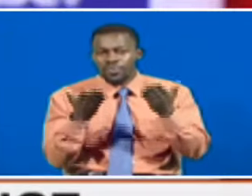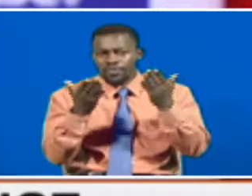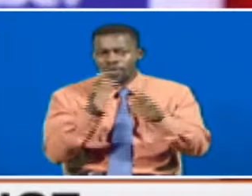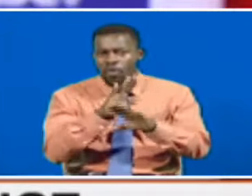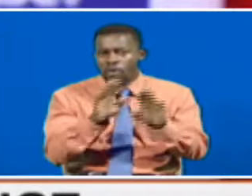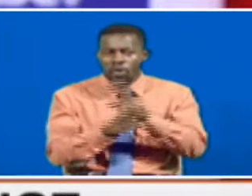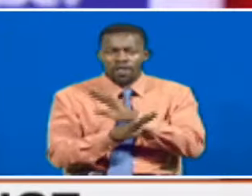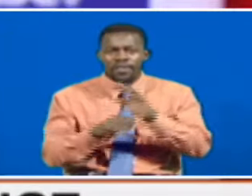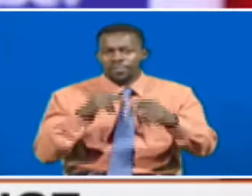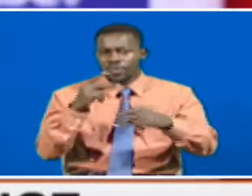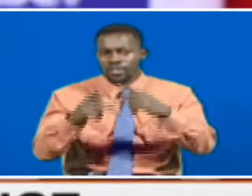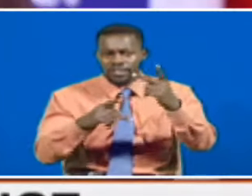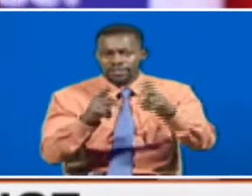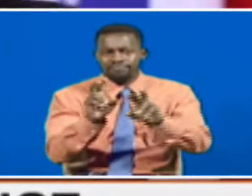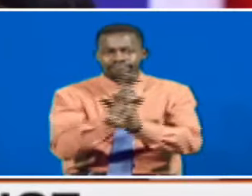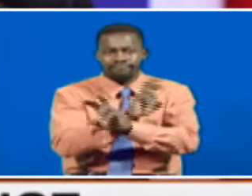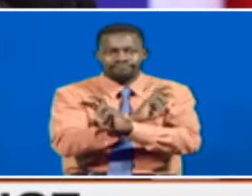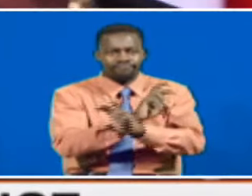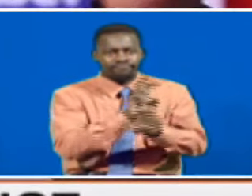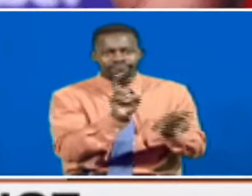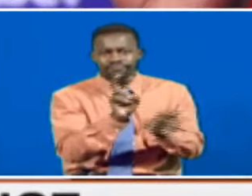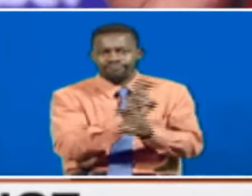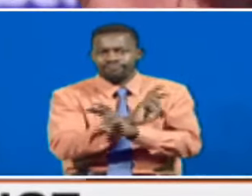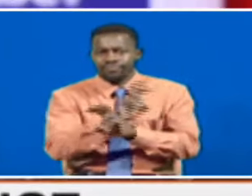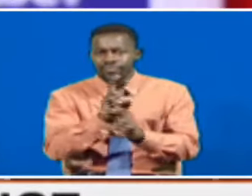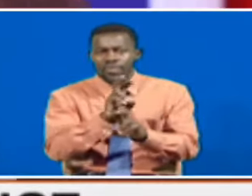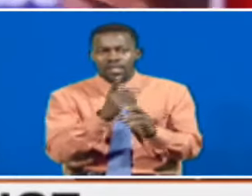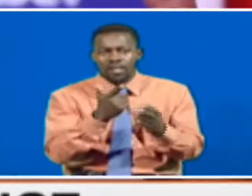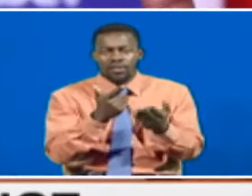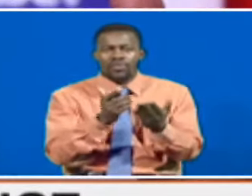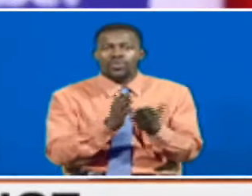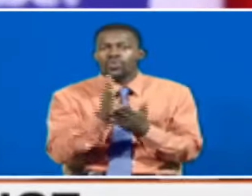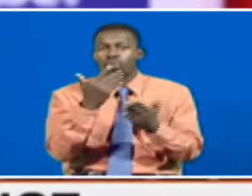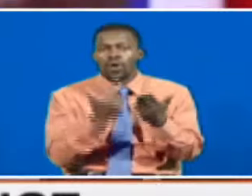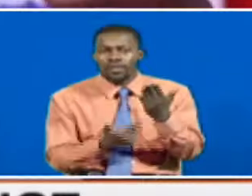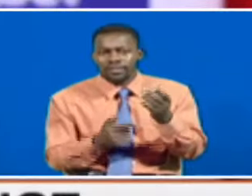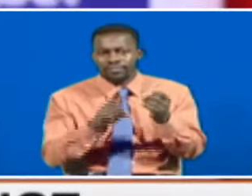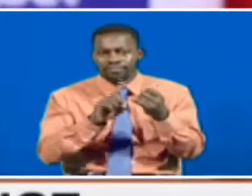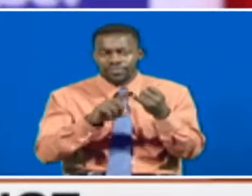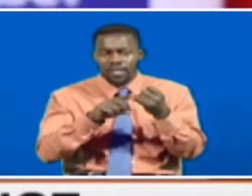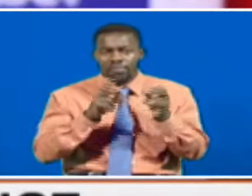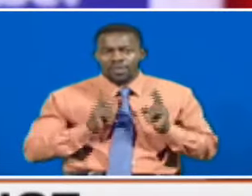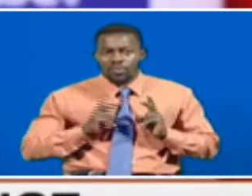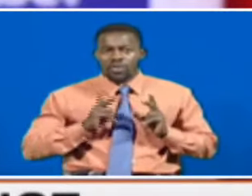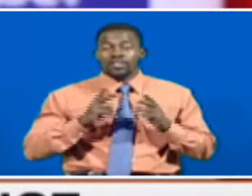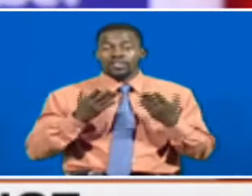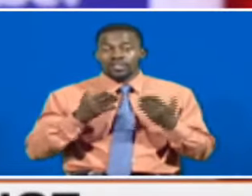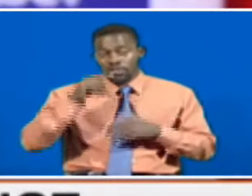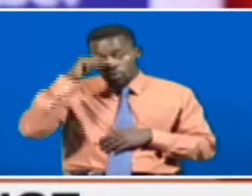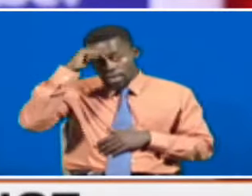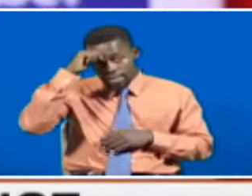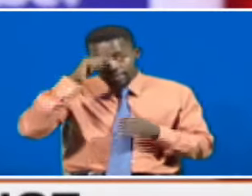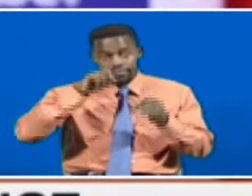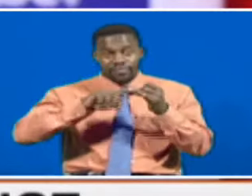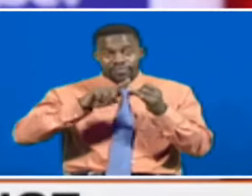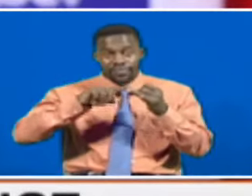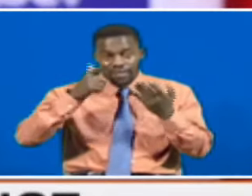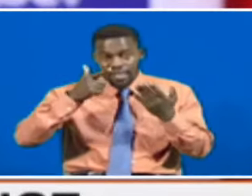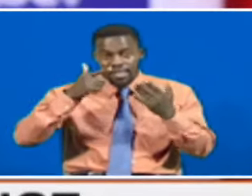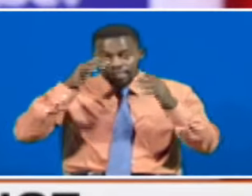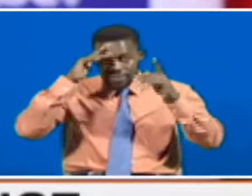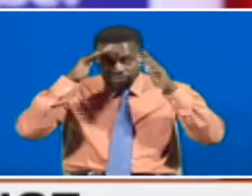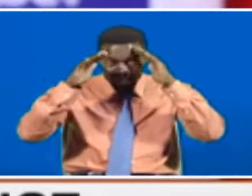of monetization using people's knowledge, creativity, innovation, so that when